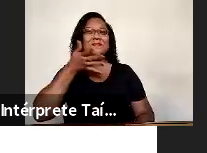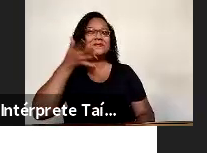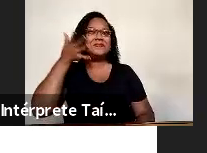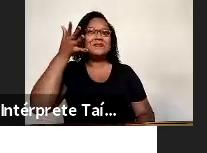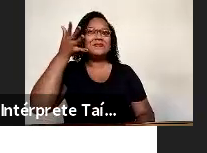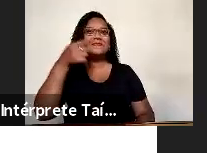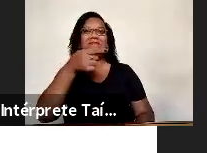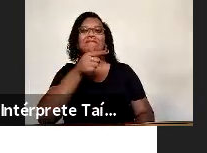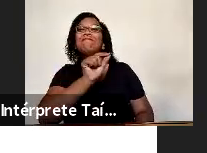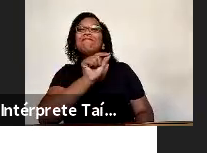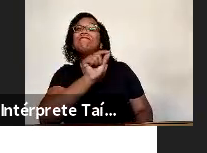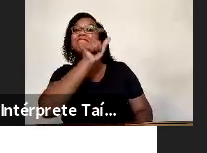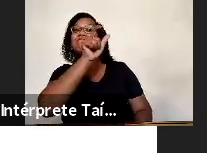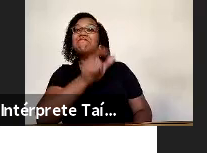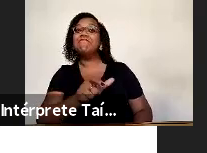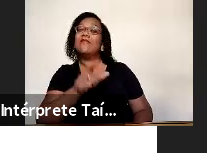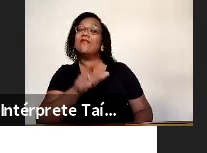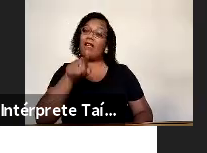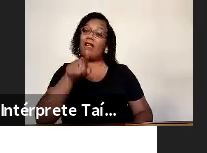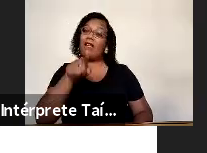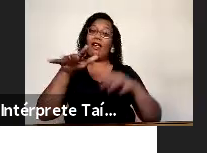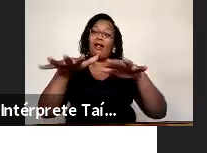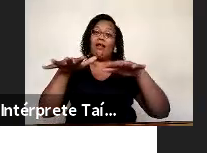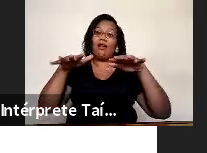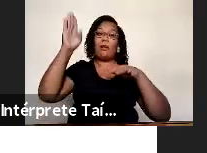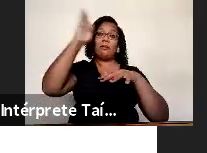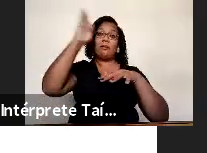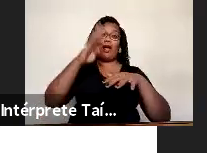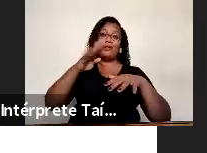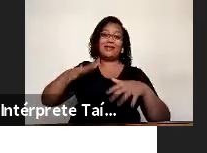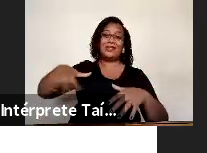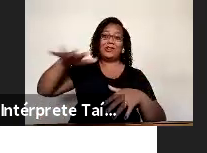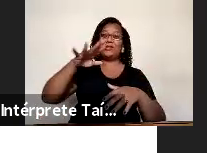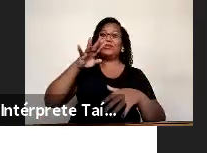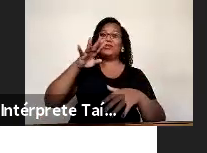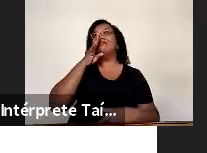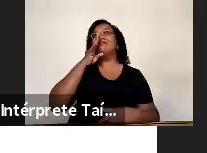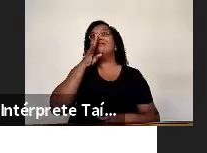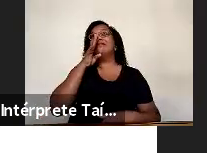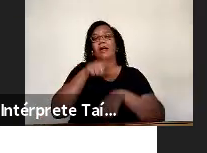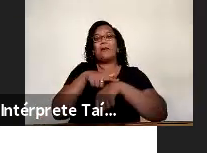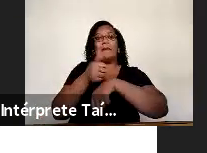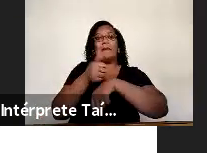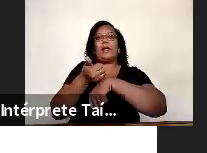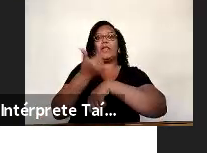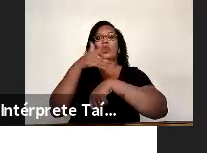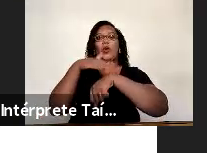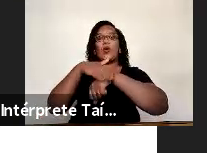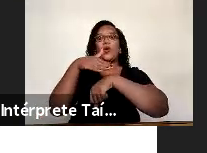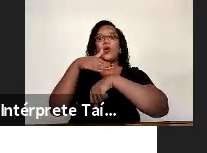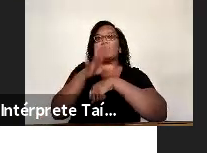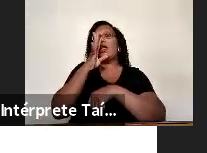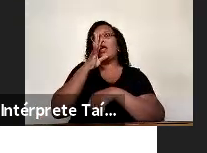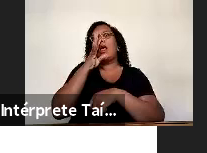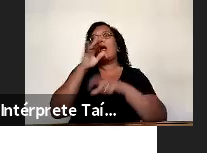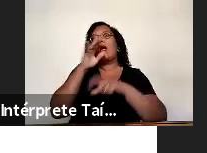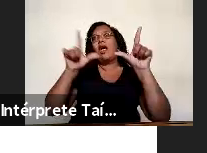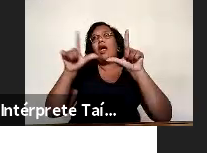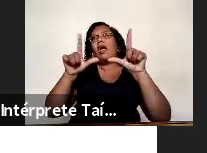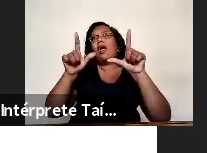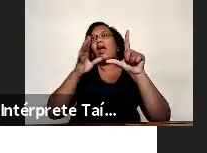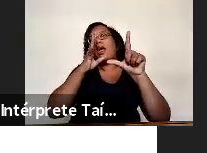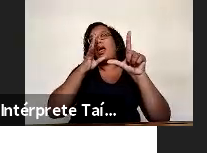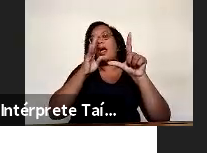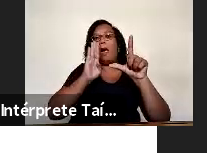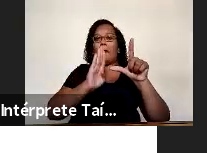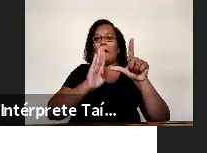public, someone who's there at, you know, midnight watching Rede Globo right after Big Brother Brazil. So I believe